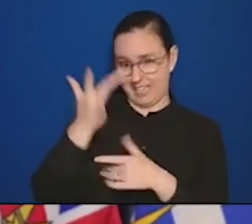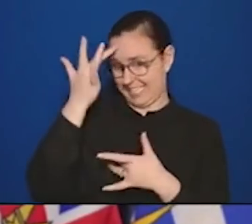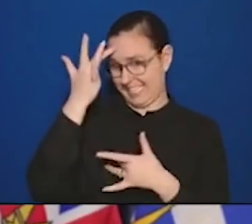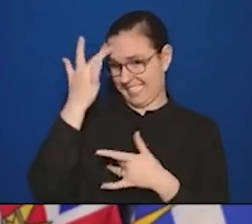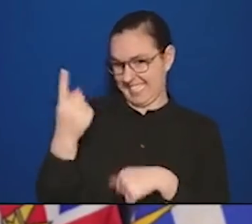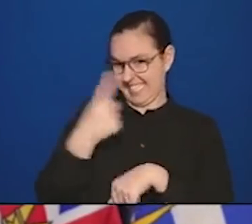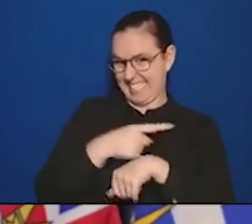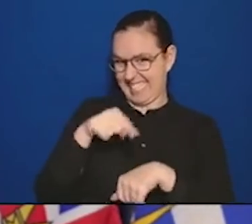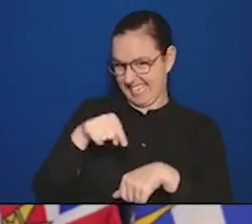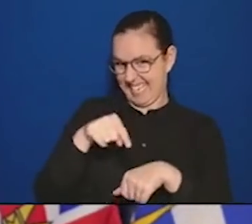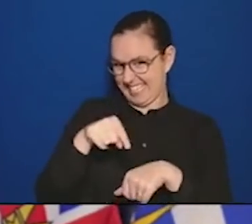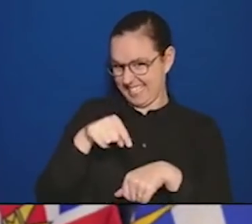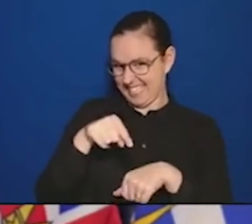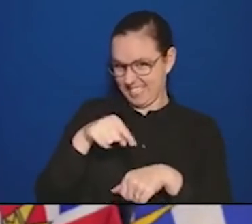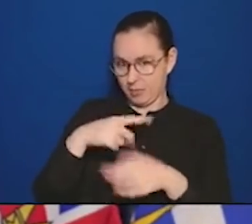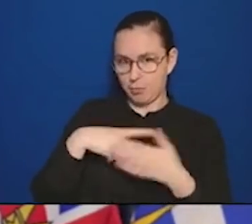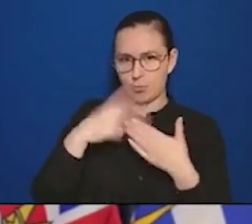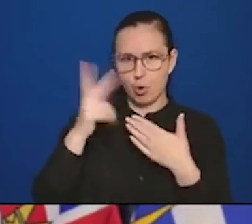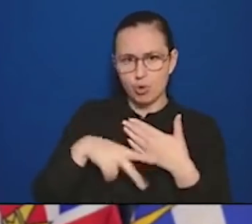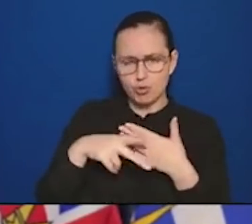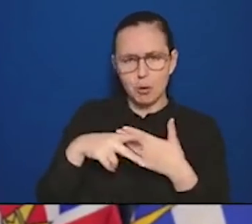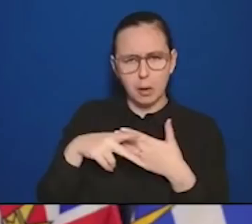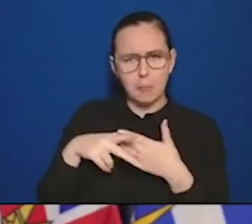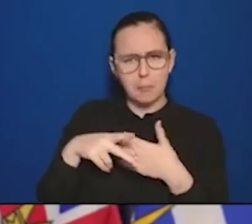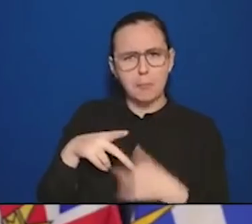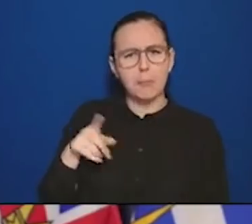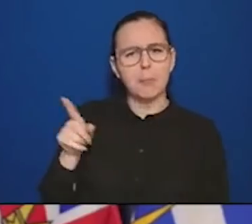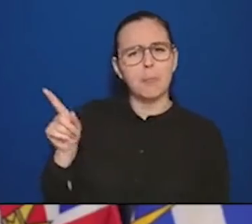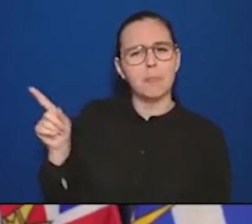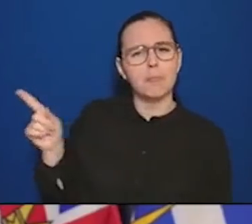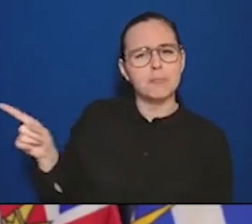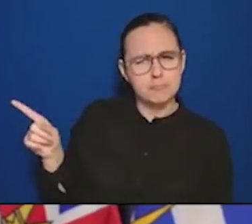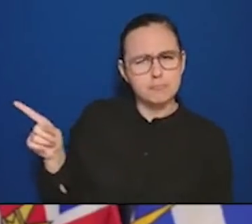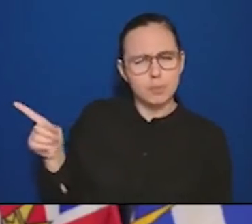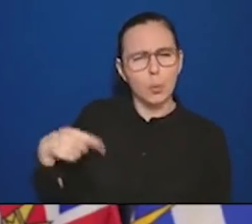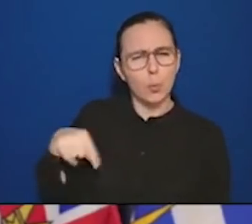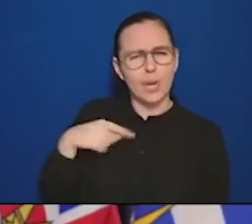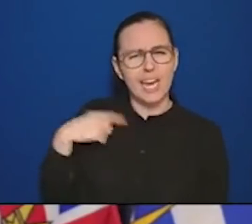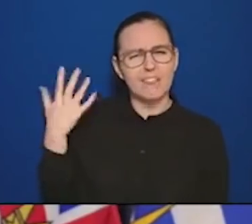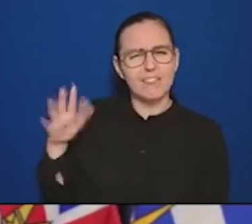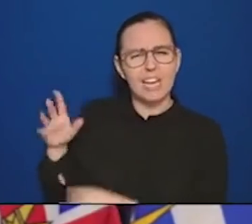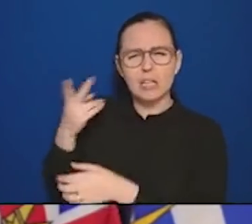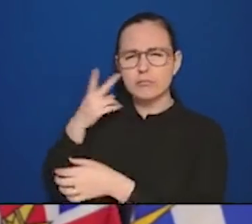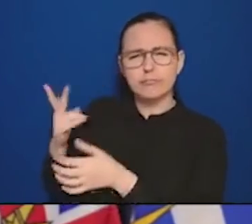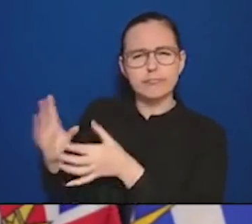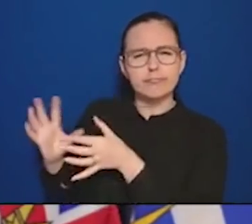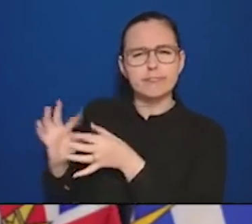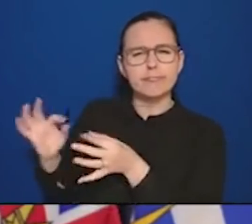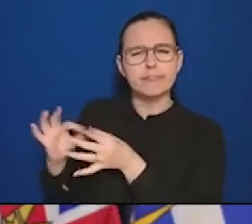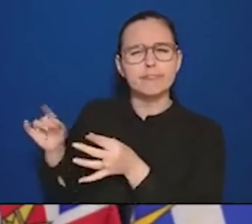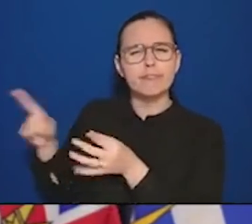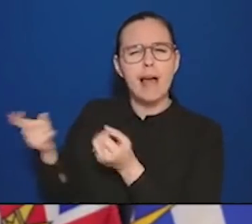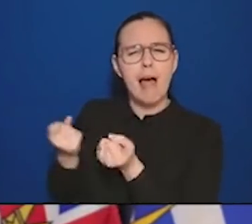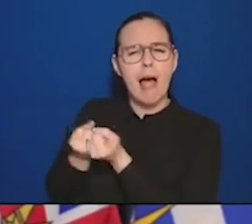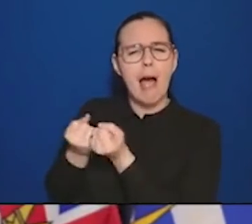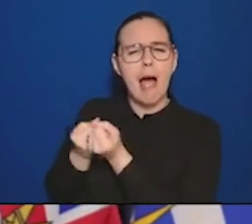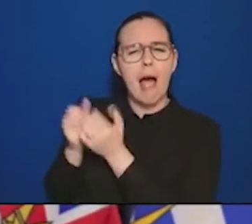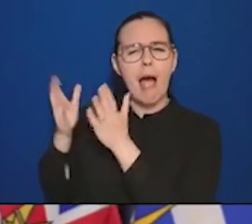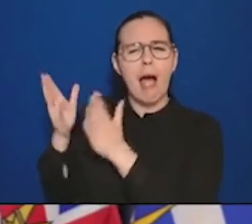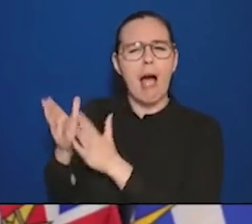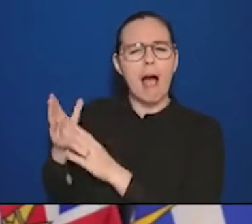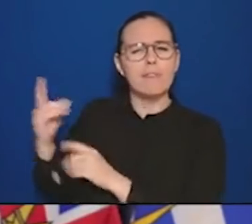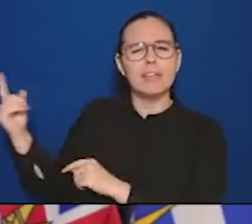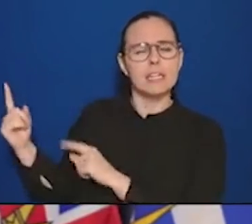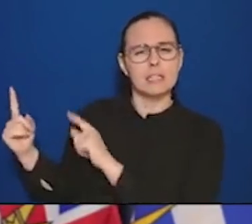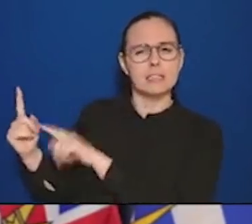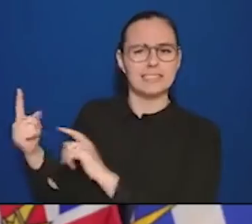from some reports from the seniors advocate that sometimes staff are going to work sick because of staffing levels. So do we